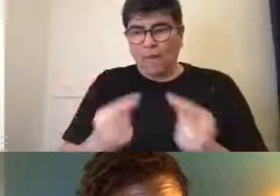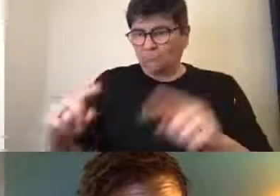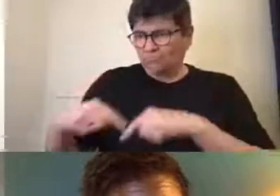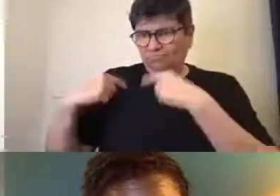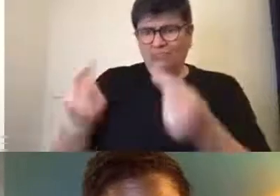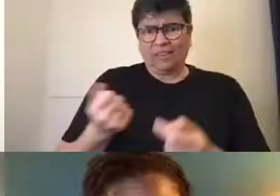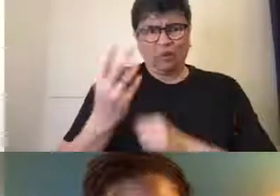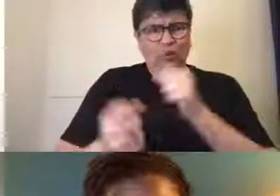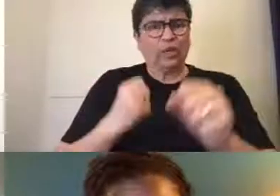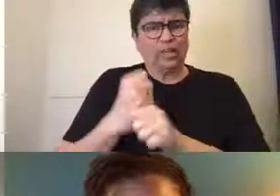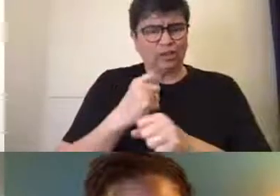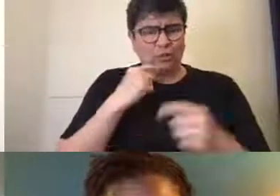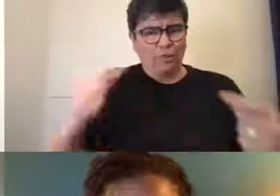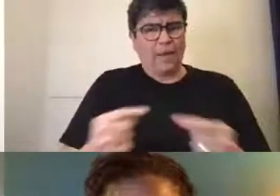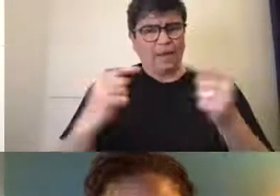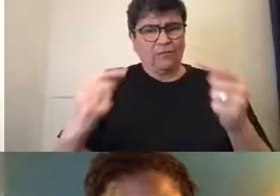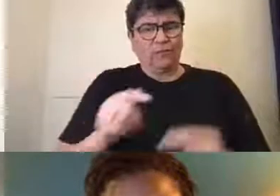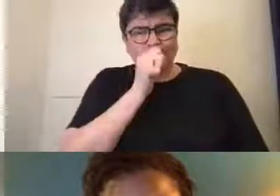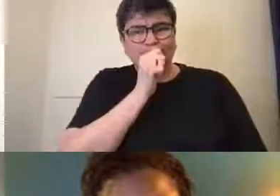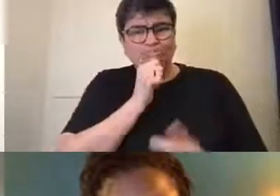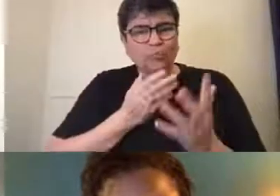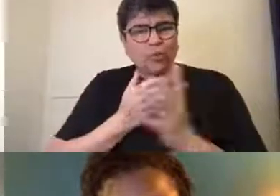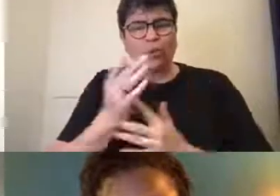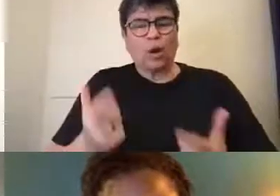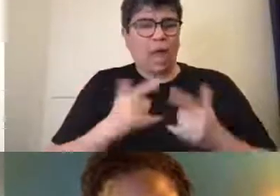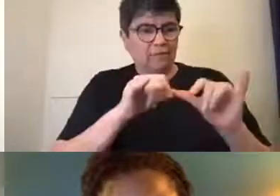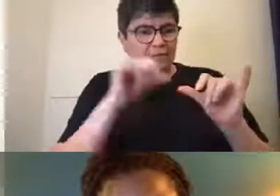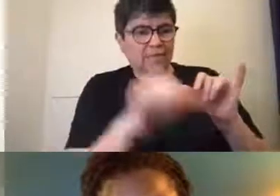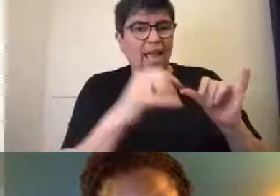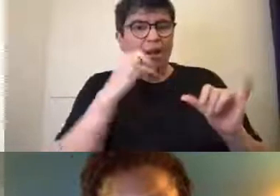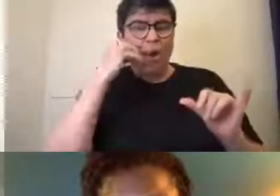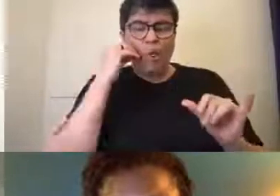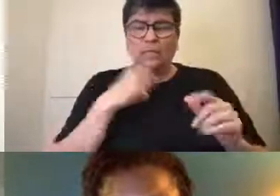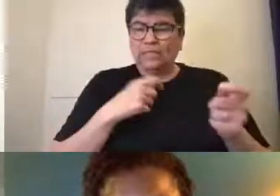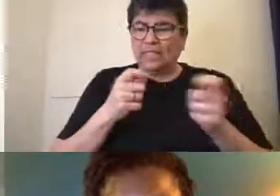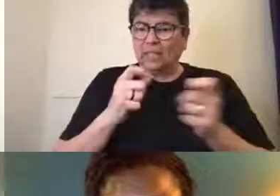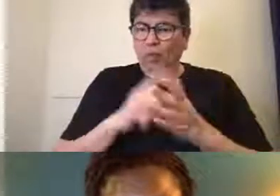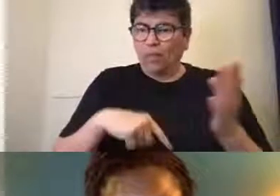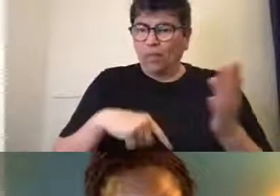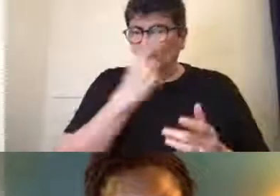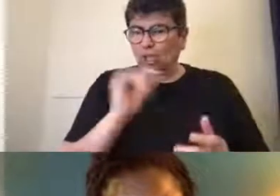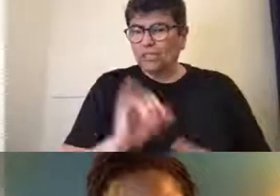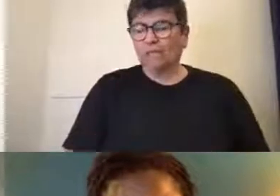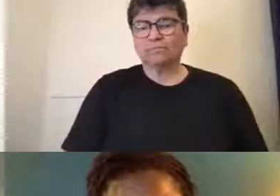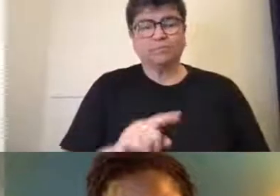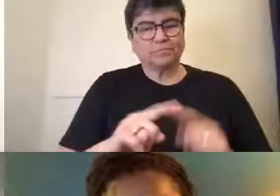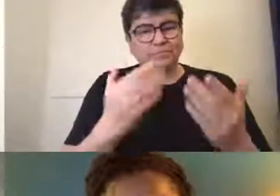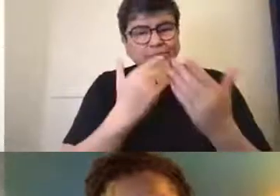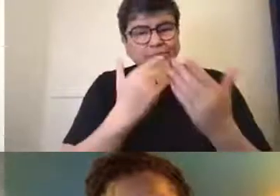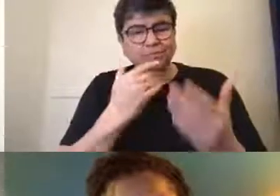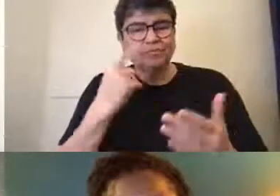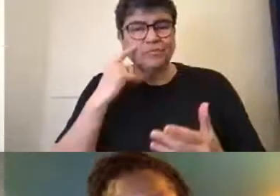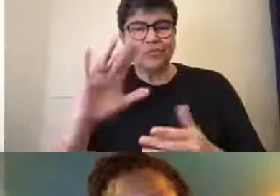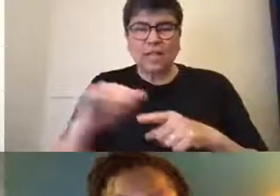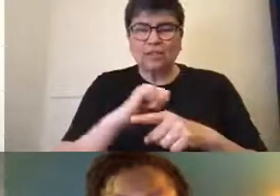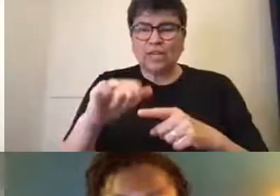very painful getting through life and sheltering at home and dealing with what that actually looks like. But, you know, thank you for the exercises